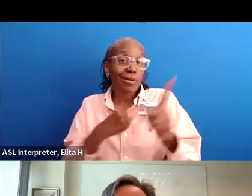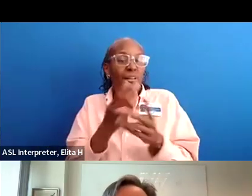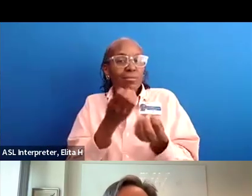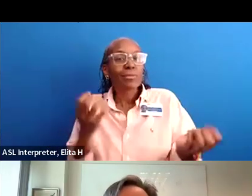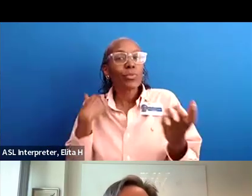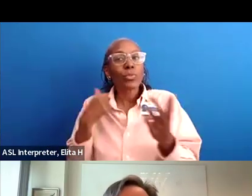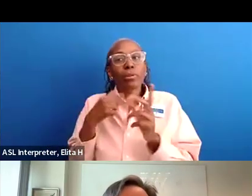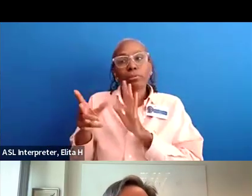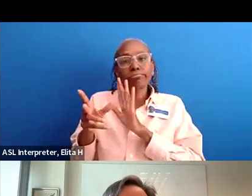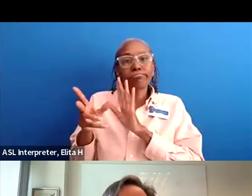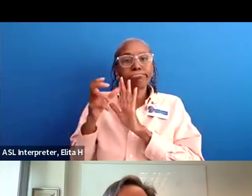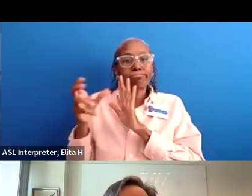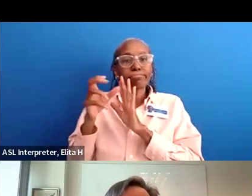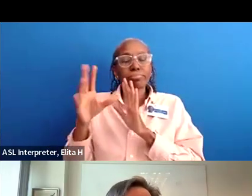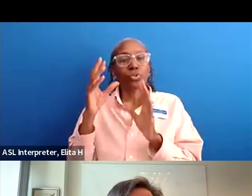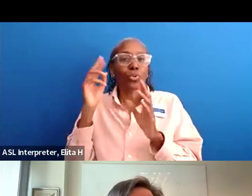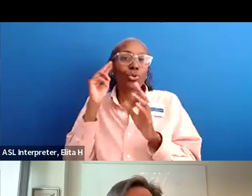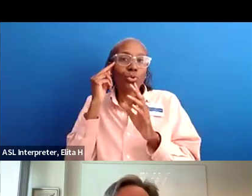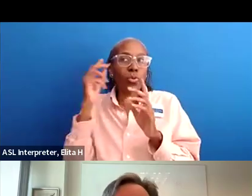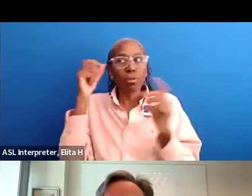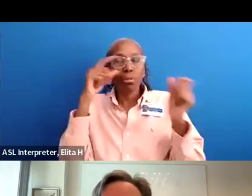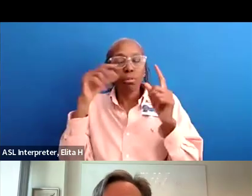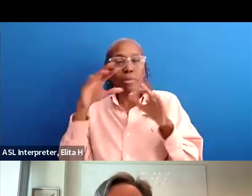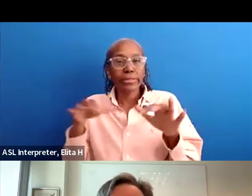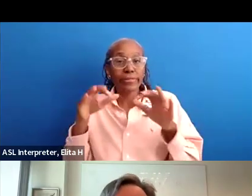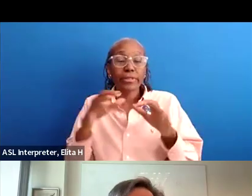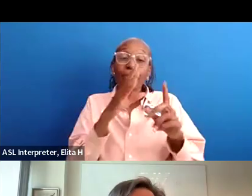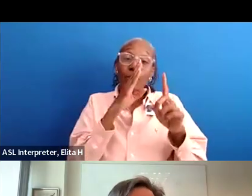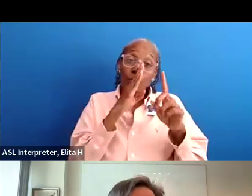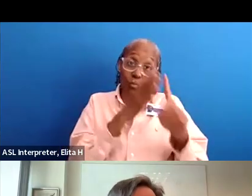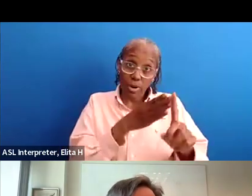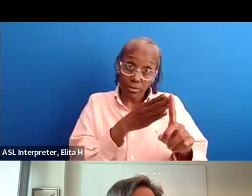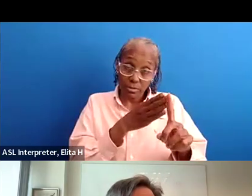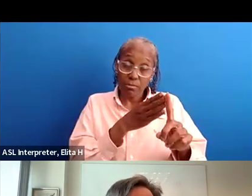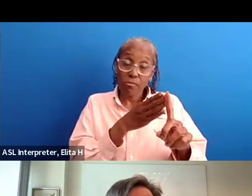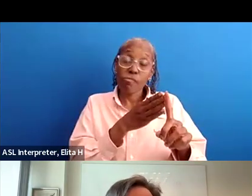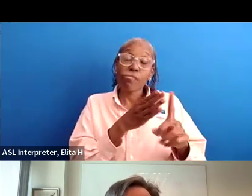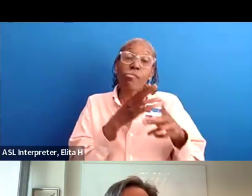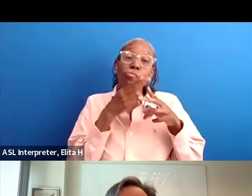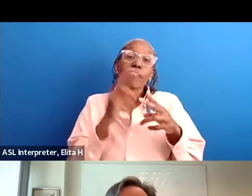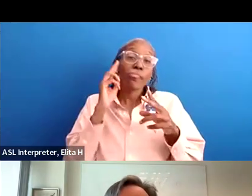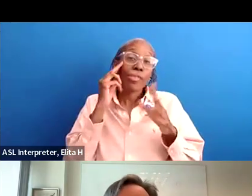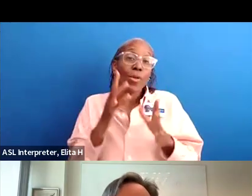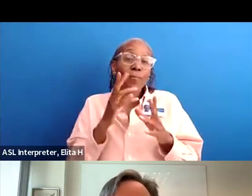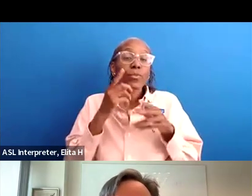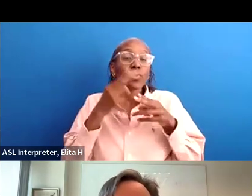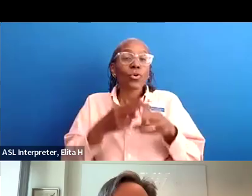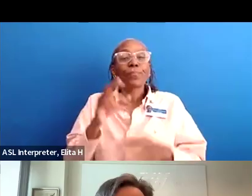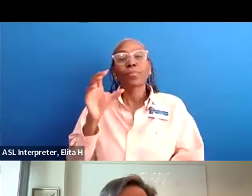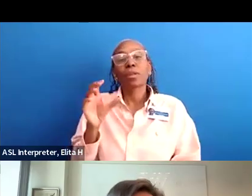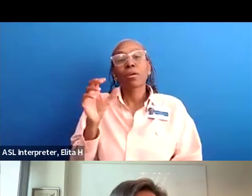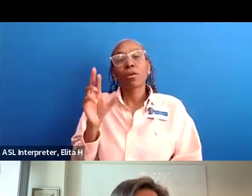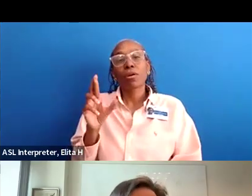would record neural activity. One is through a very direct way, which is what a neurologist or neurosurgeon would call a craniotomy,